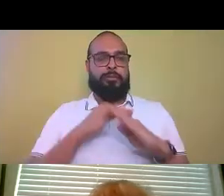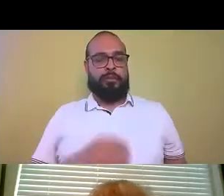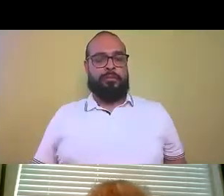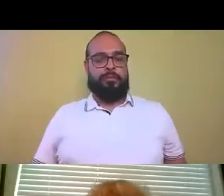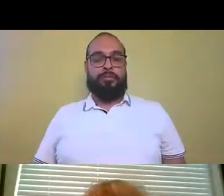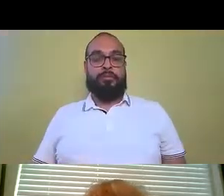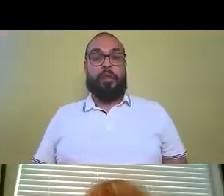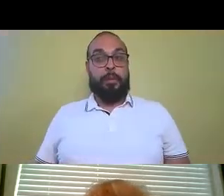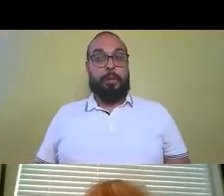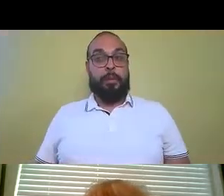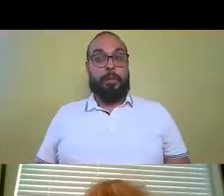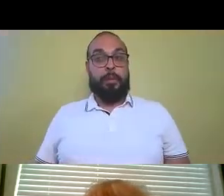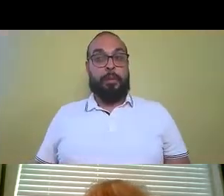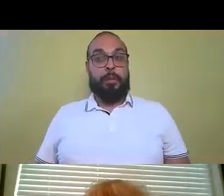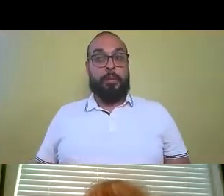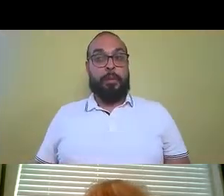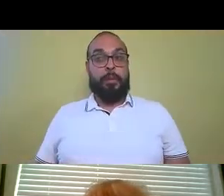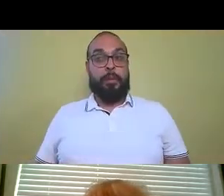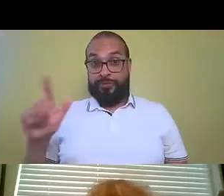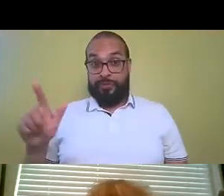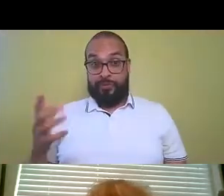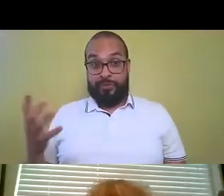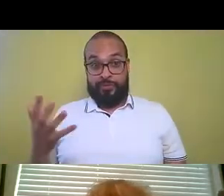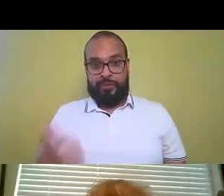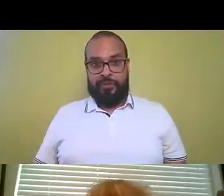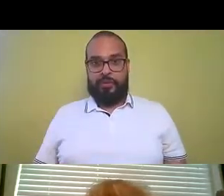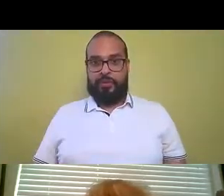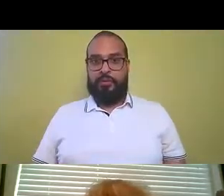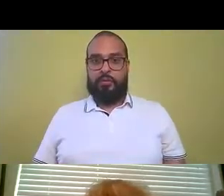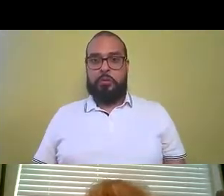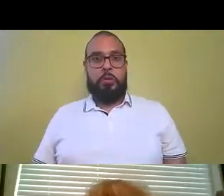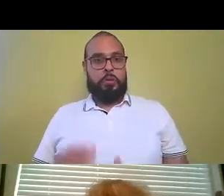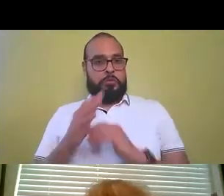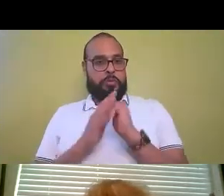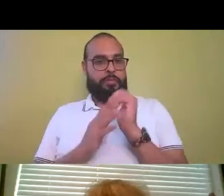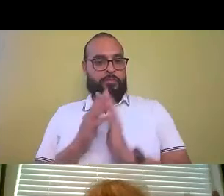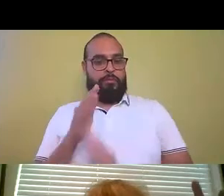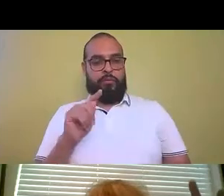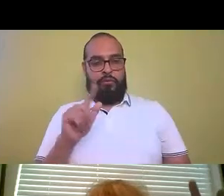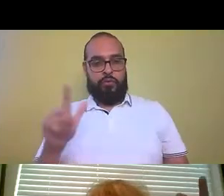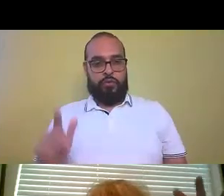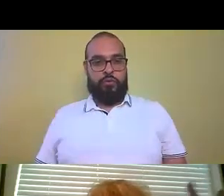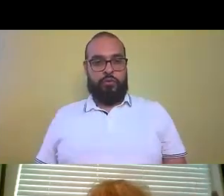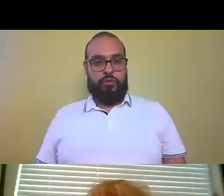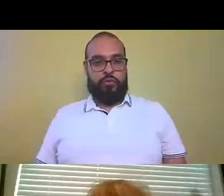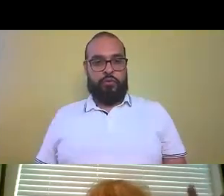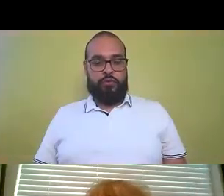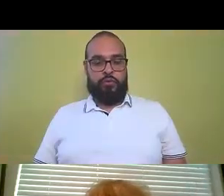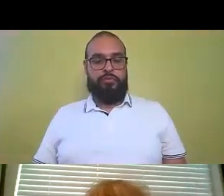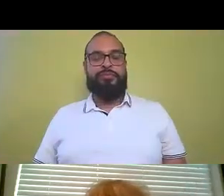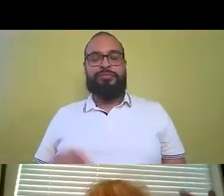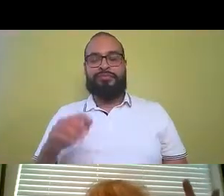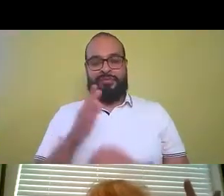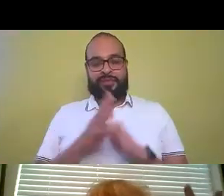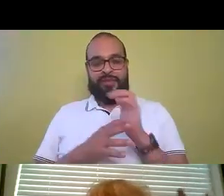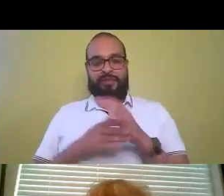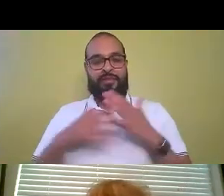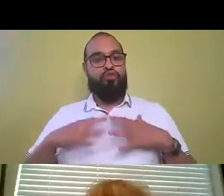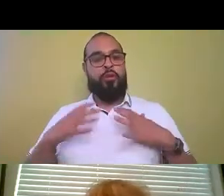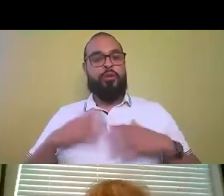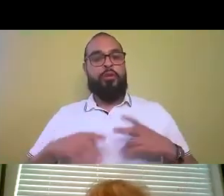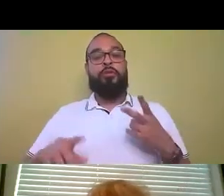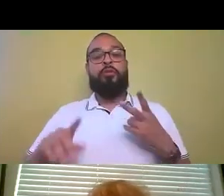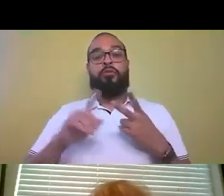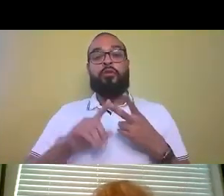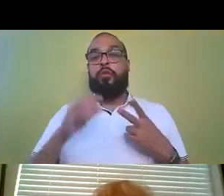of direct tools for the child, is we'd be thinking about comfortable tools, comfortable clothing, oral